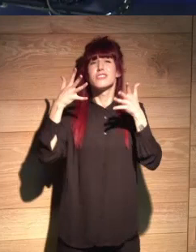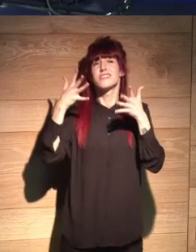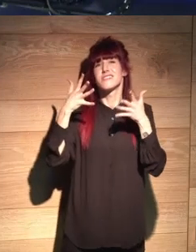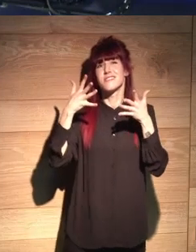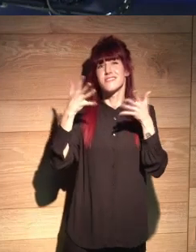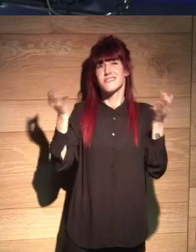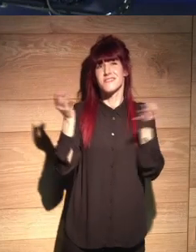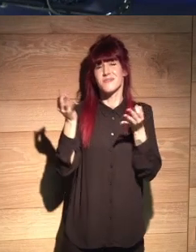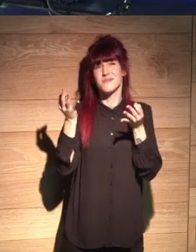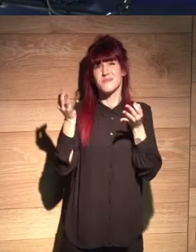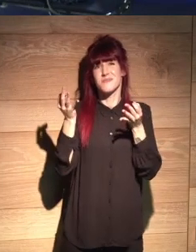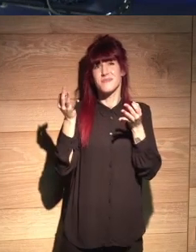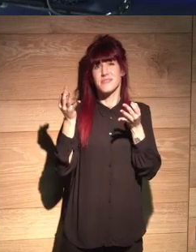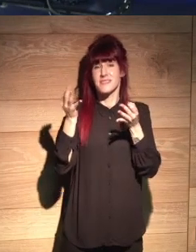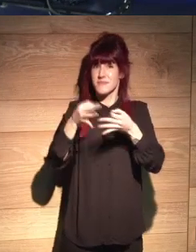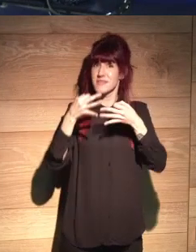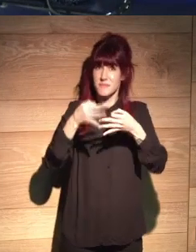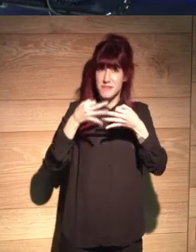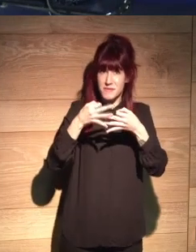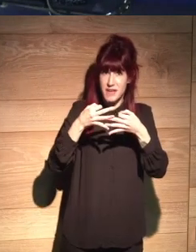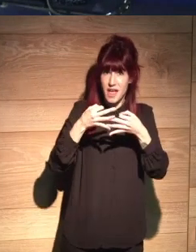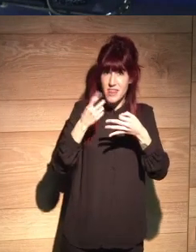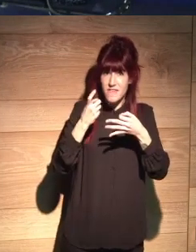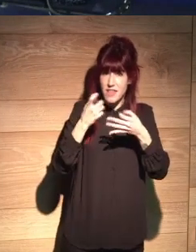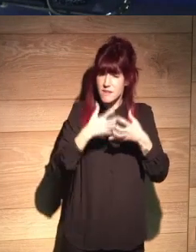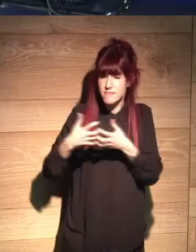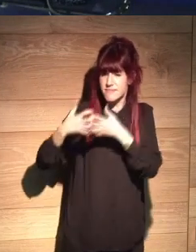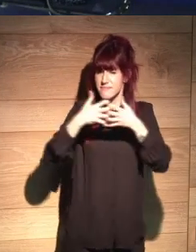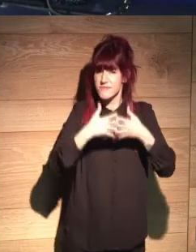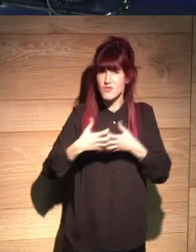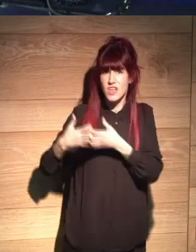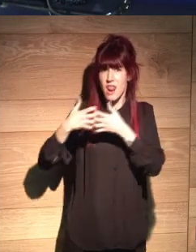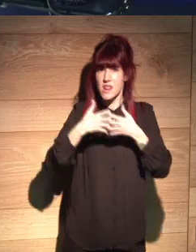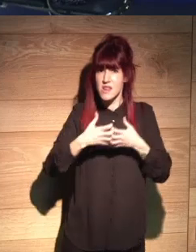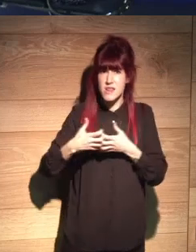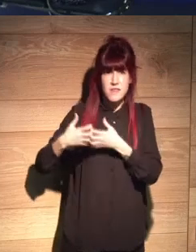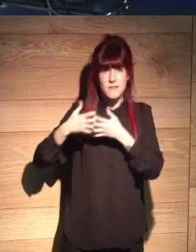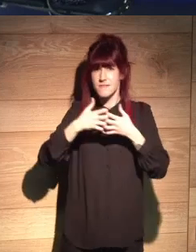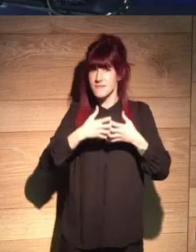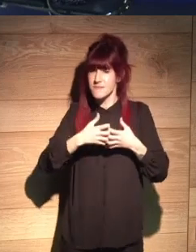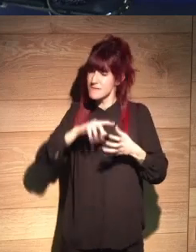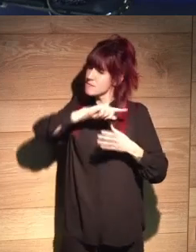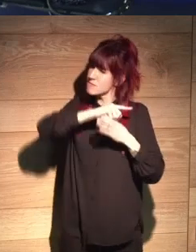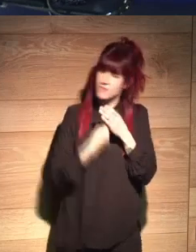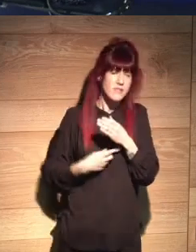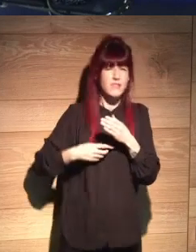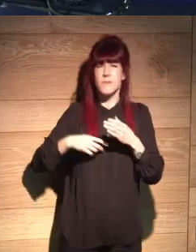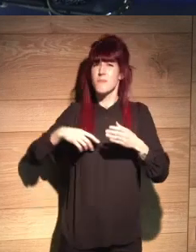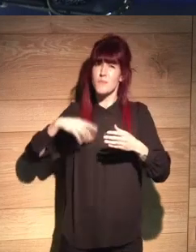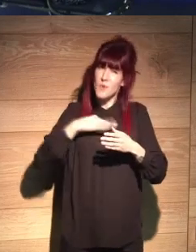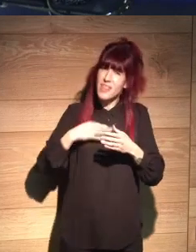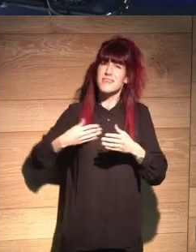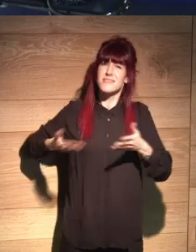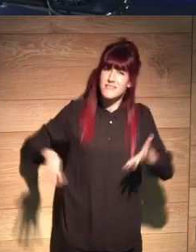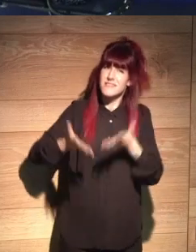I would say that she always have to keep on fighting, although she believes she can't. You can